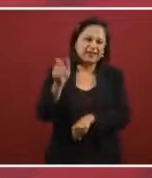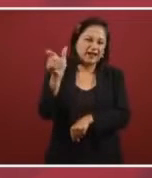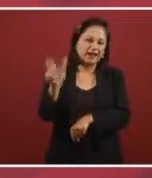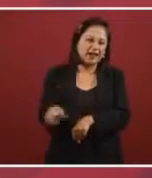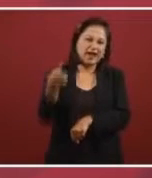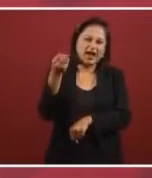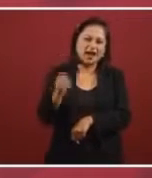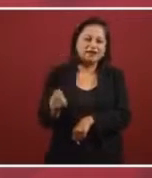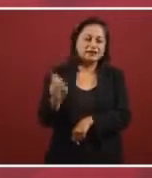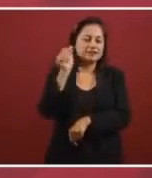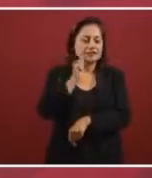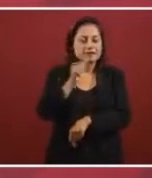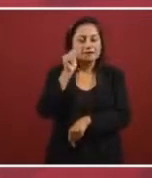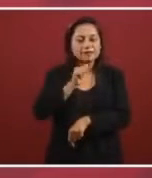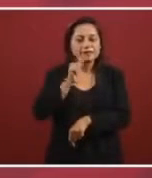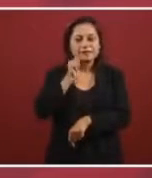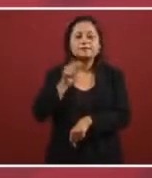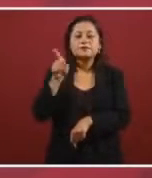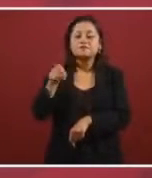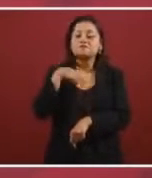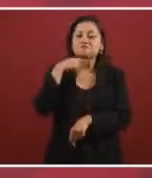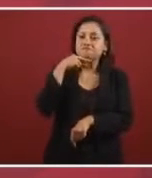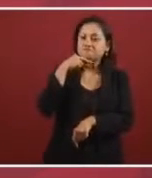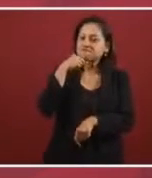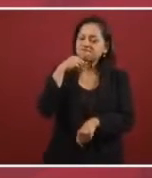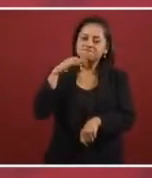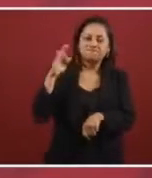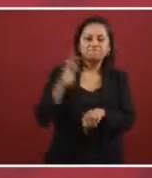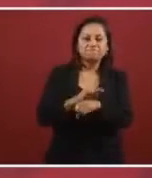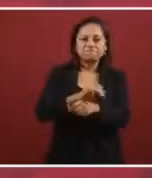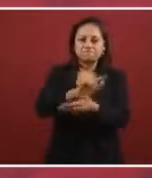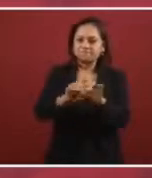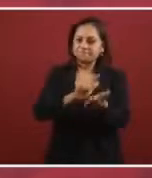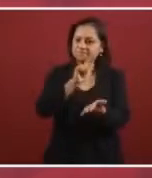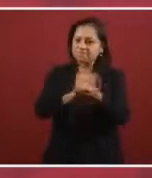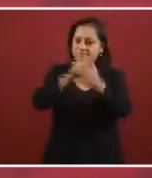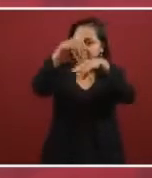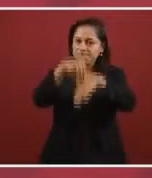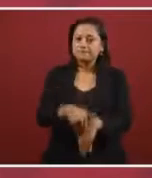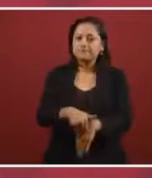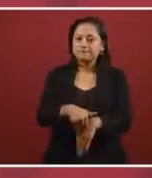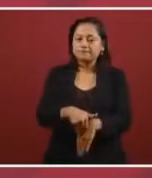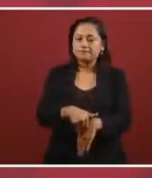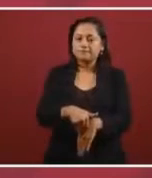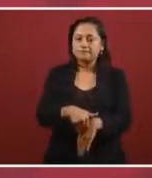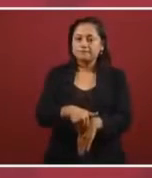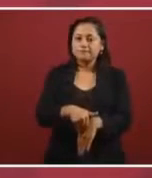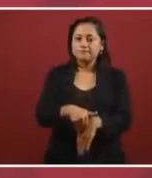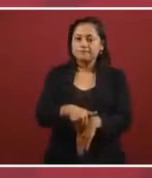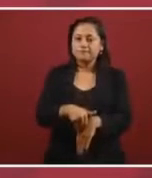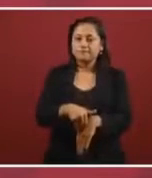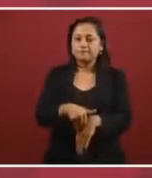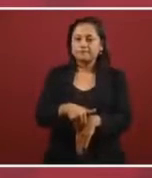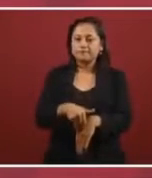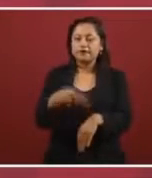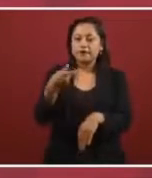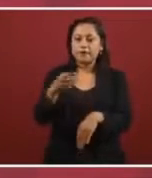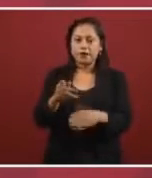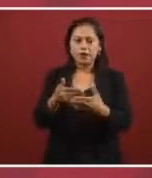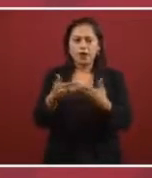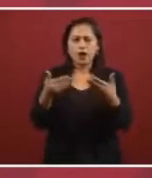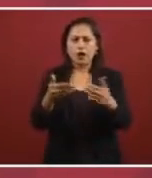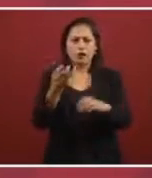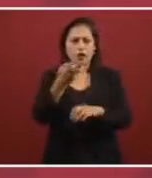un auténtico legality, Estado de Derecho. that there be an authentic state of Que, rightness. bueno, pero eso ya pasó. But that has a already segundo plano. happened to second